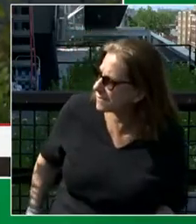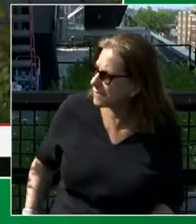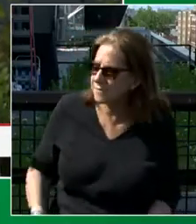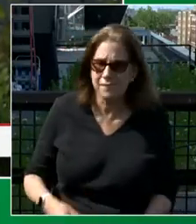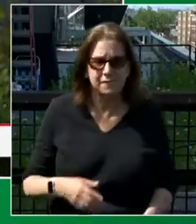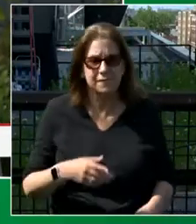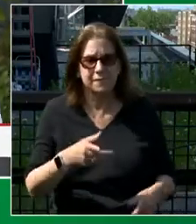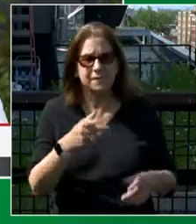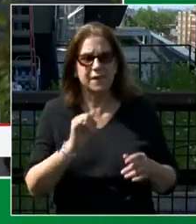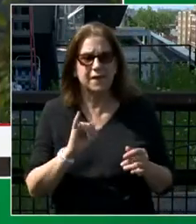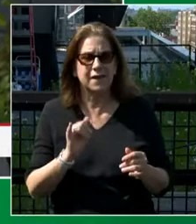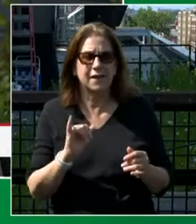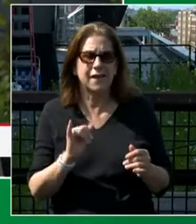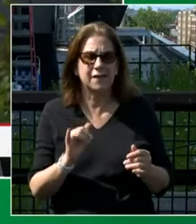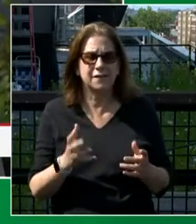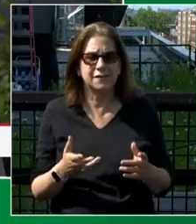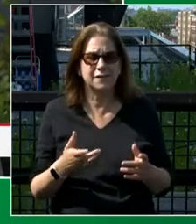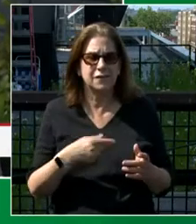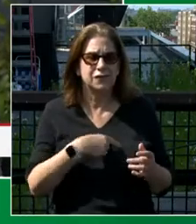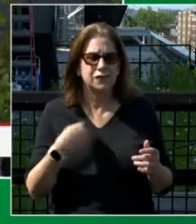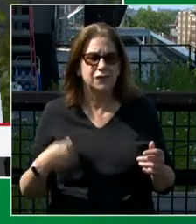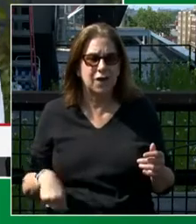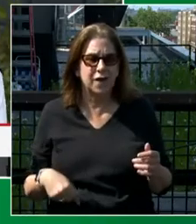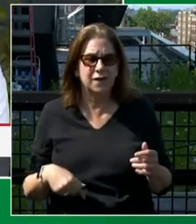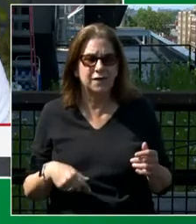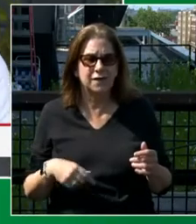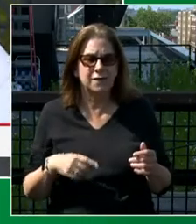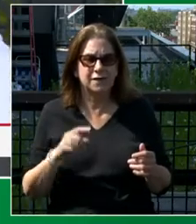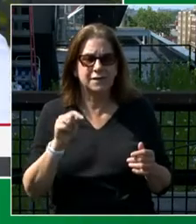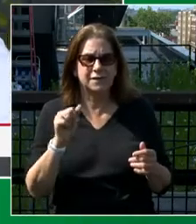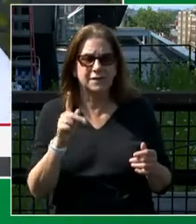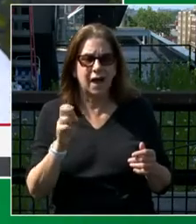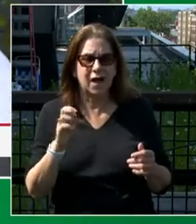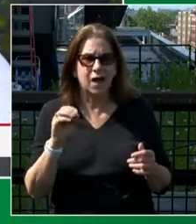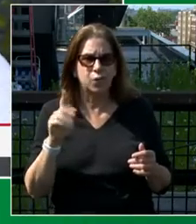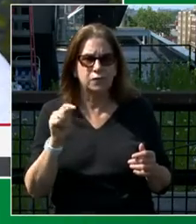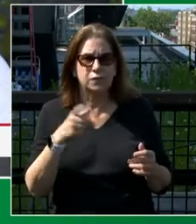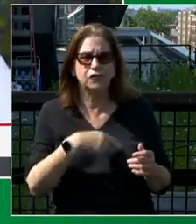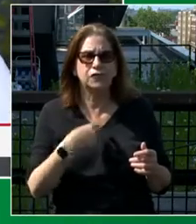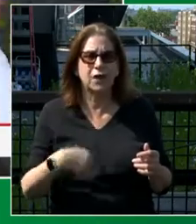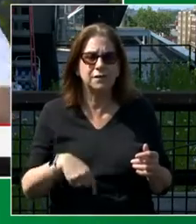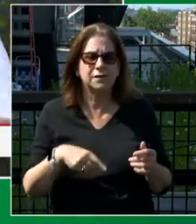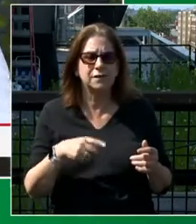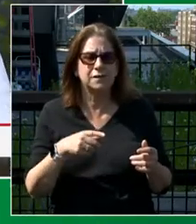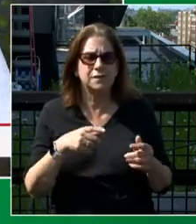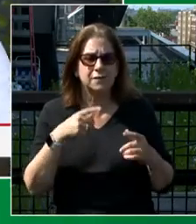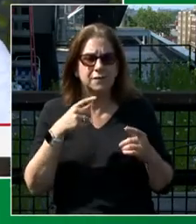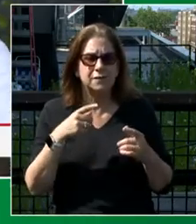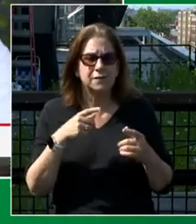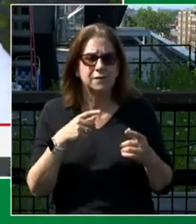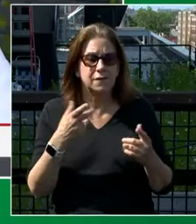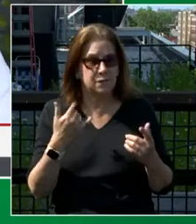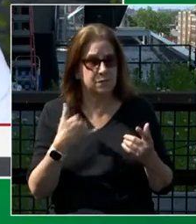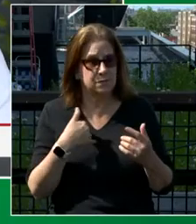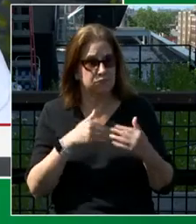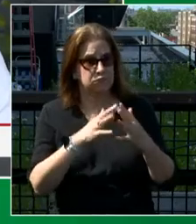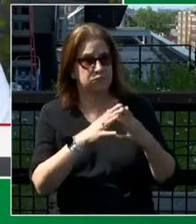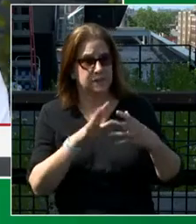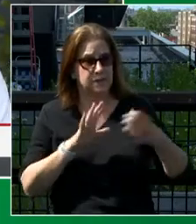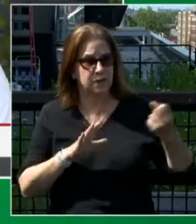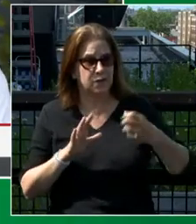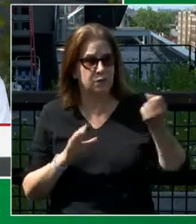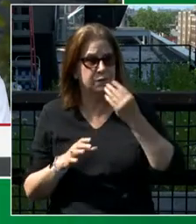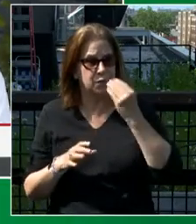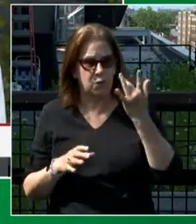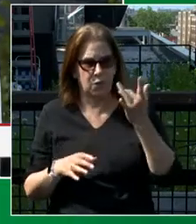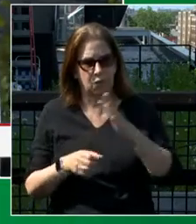over Prather's on the Alley and just kind of converted it into this takeout form, which is actually, I heard you guys talking about Work Chew. Prather's was a Work Chew location. Oh, It was wow. fantastic. Okay. Yeah.